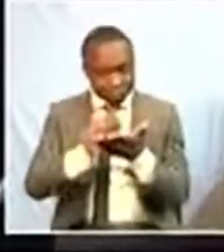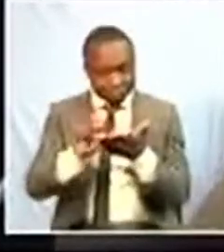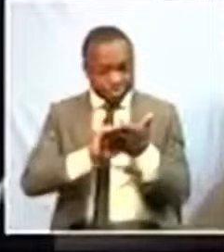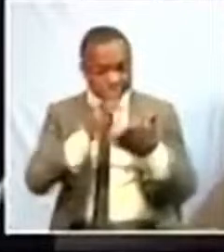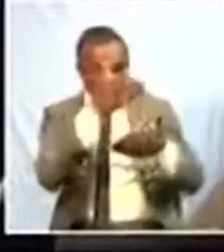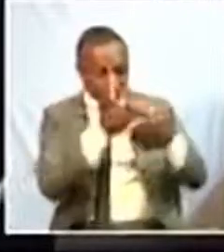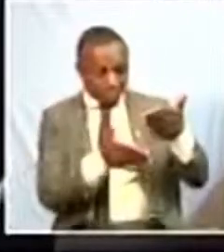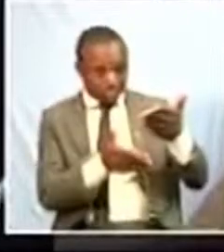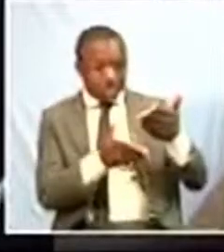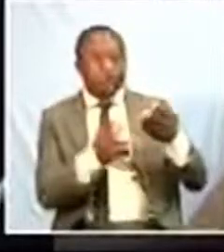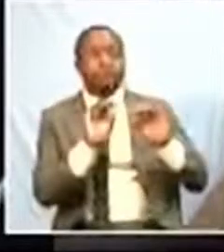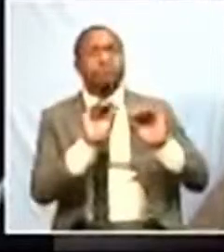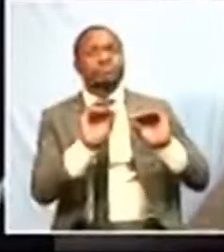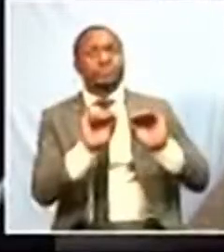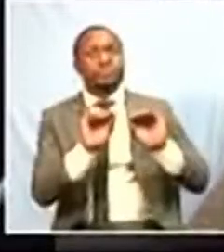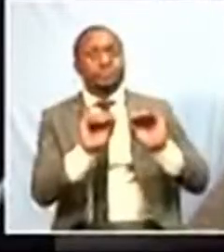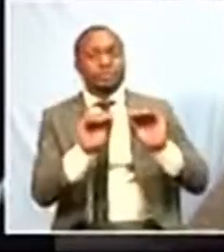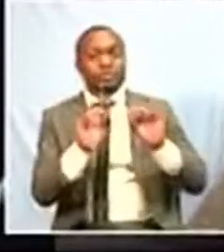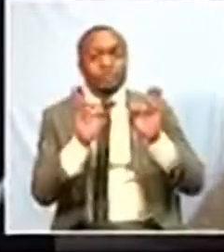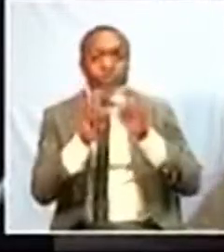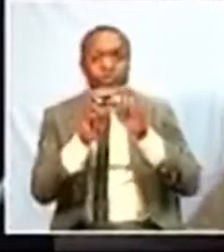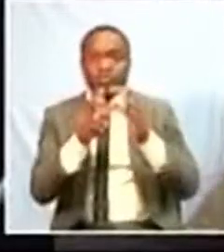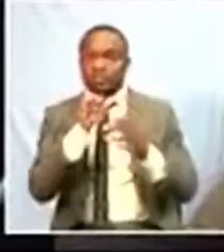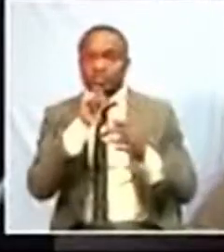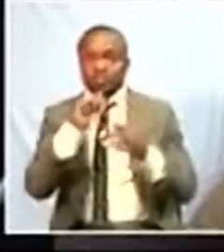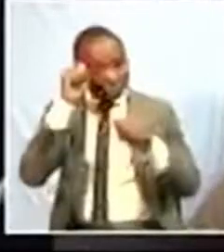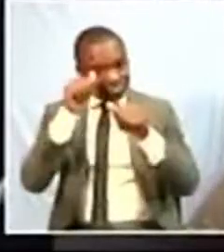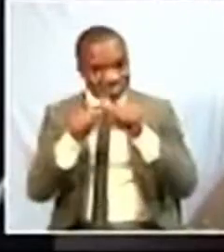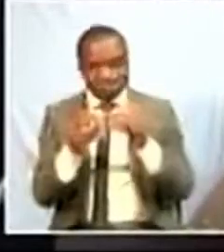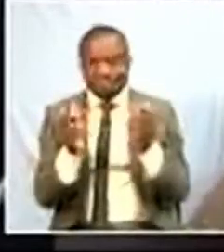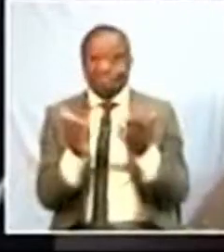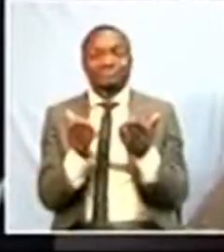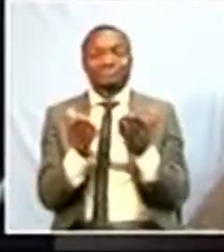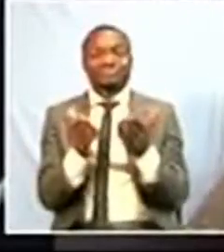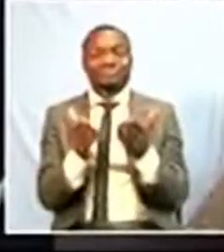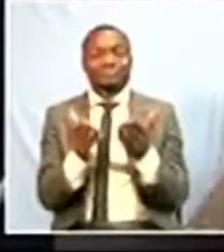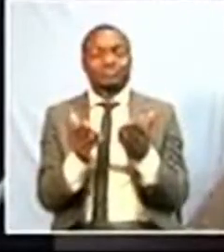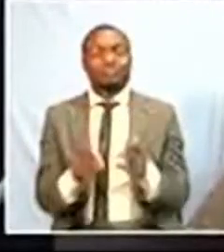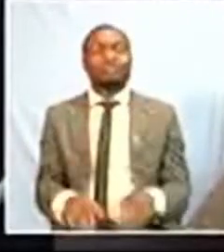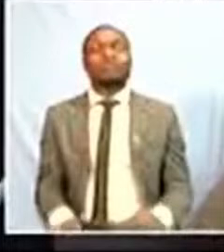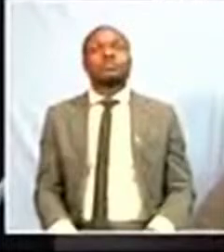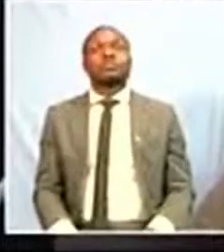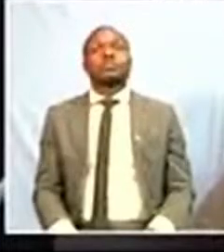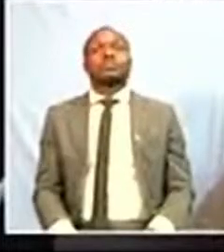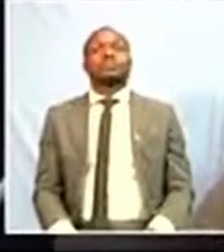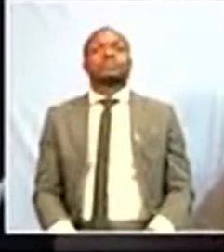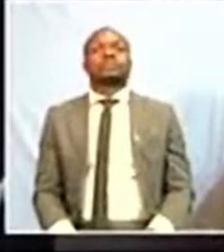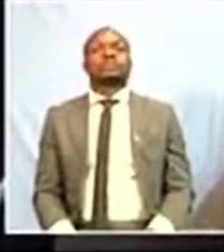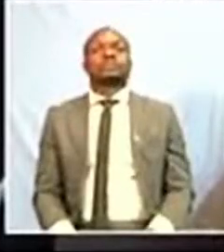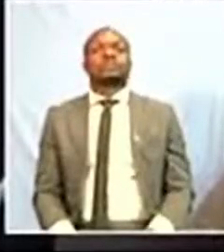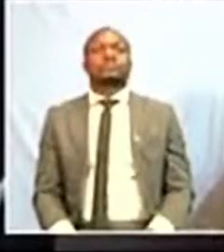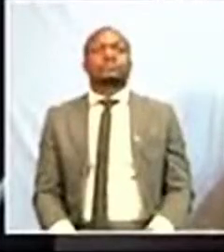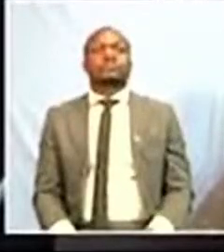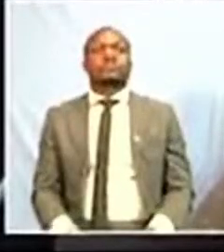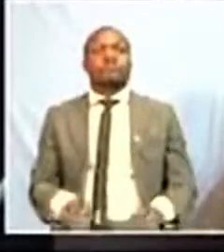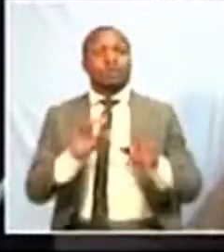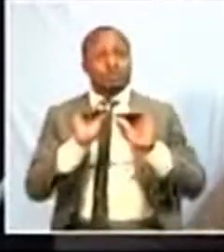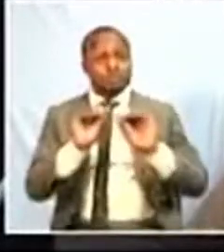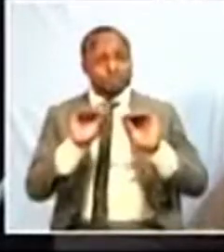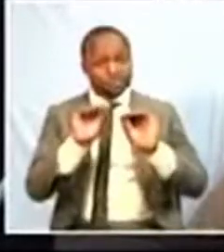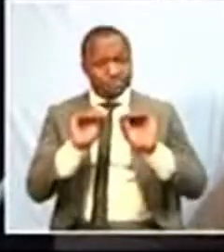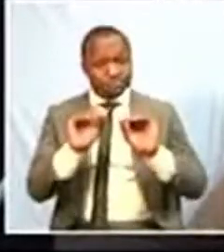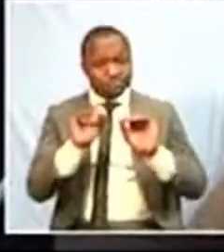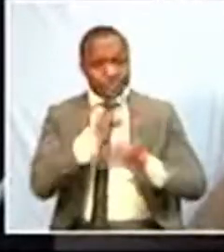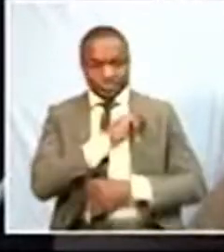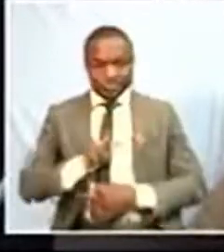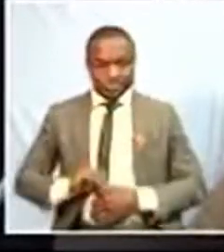this kind of instruction to the contractor that you don't agree to the structural members that